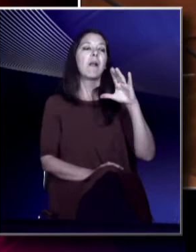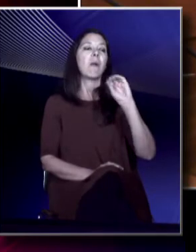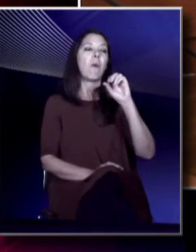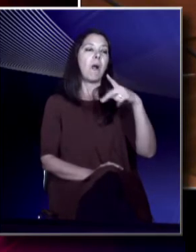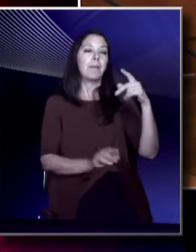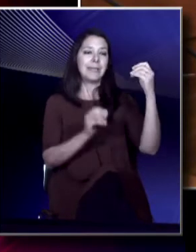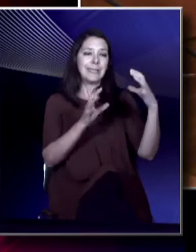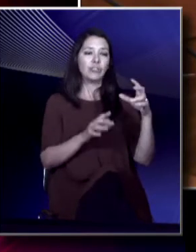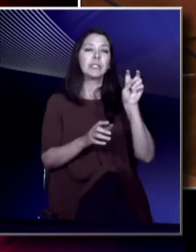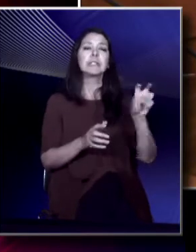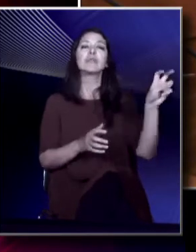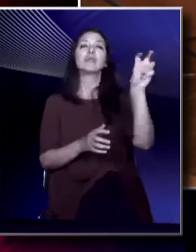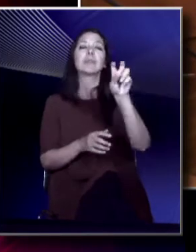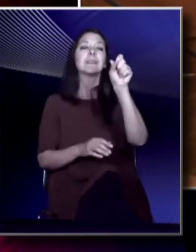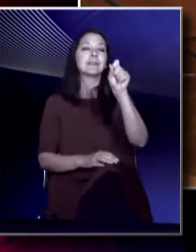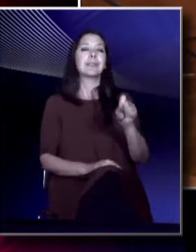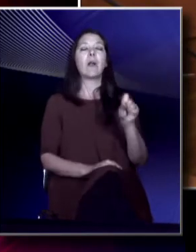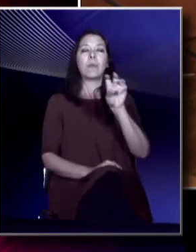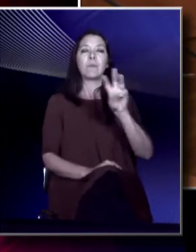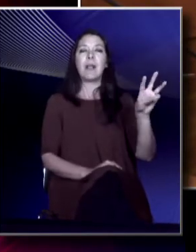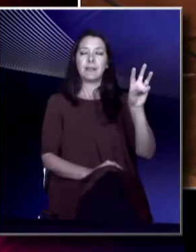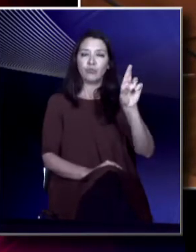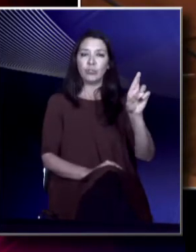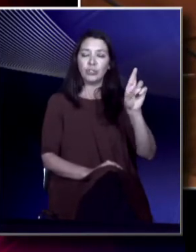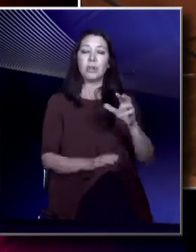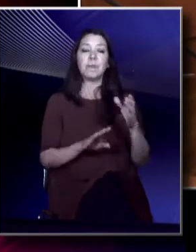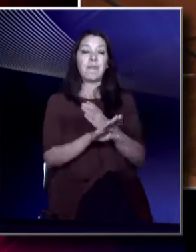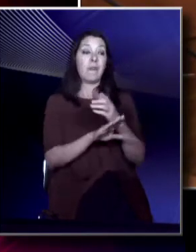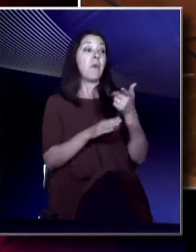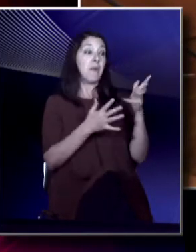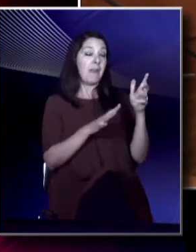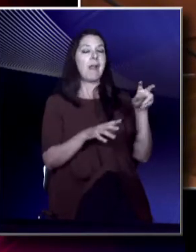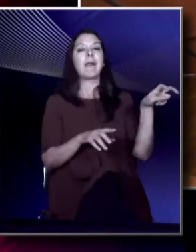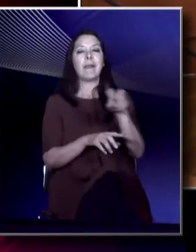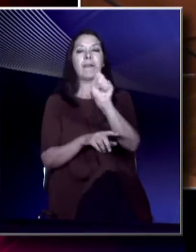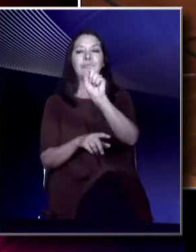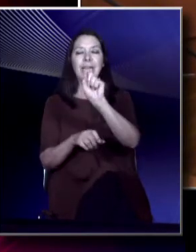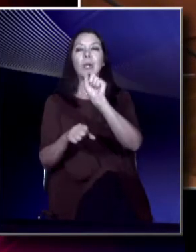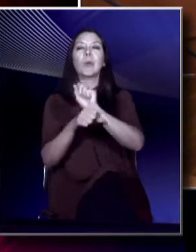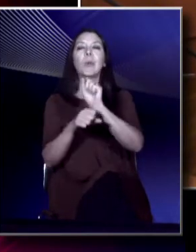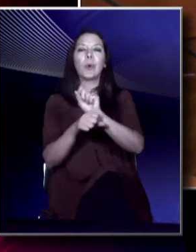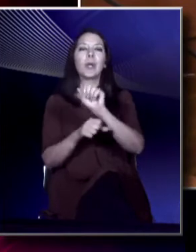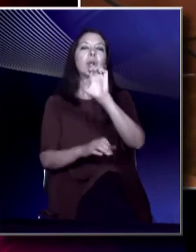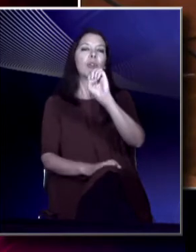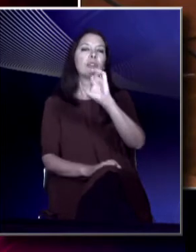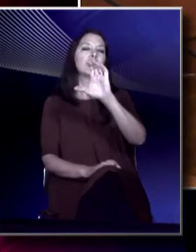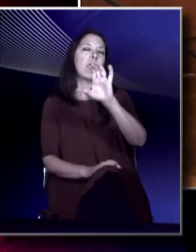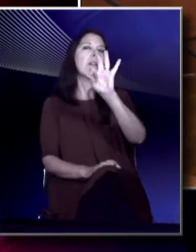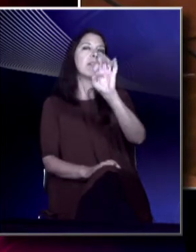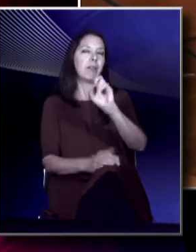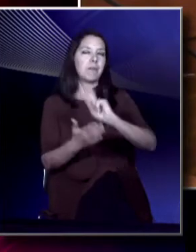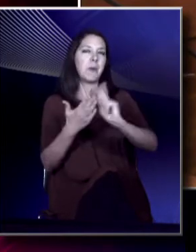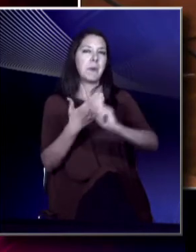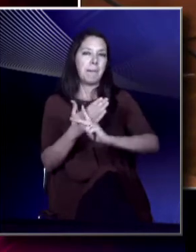itinerant in the Southwest region before moving to Phoenix in 2002 to begin work in the early childhood program.